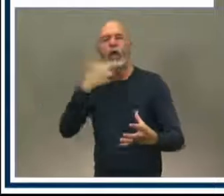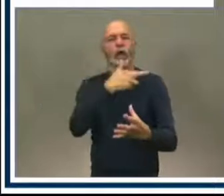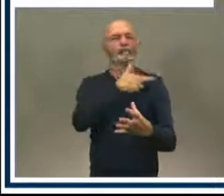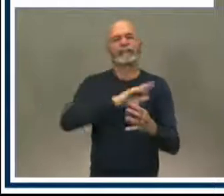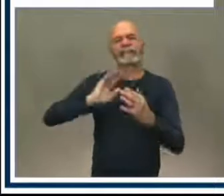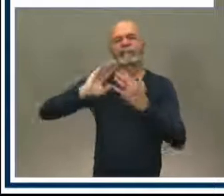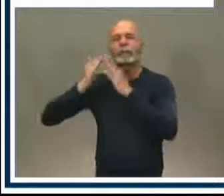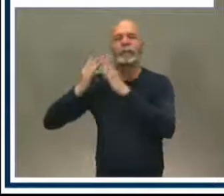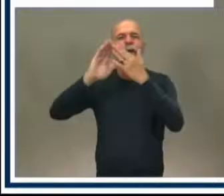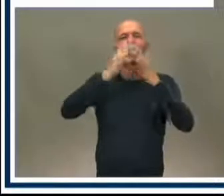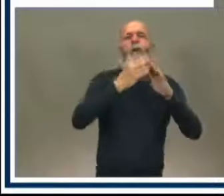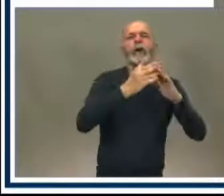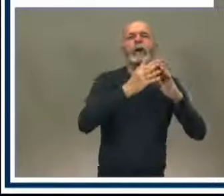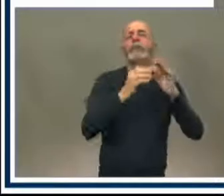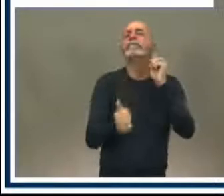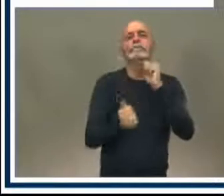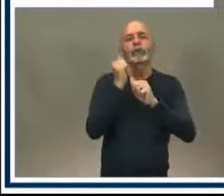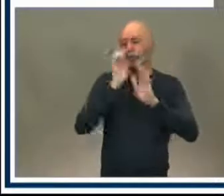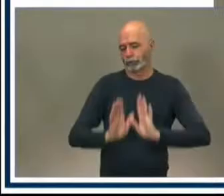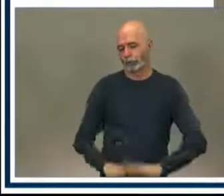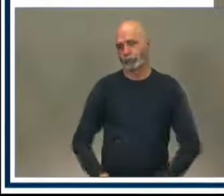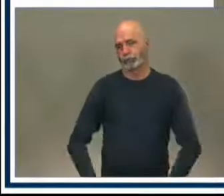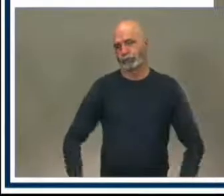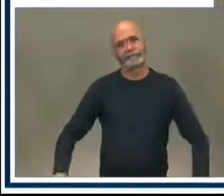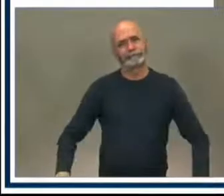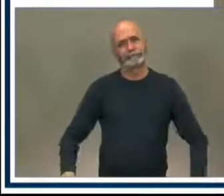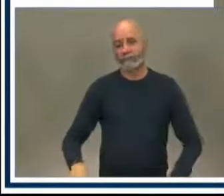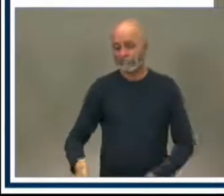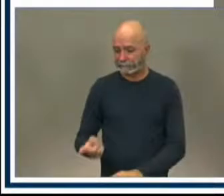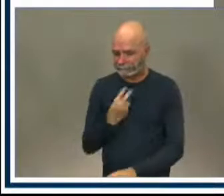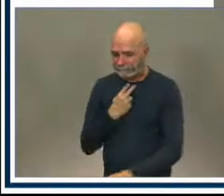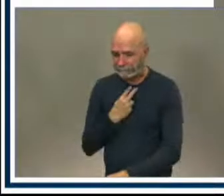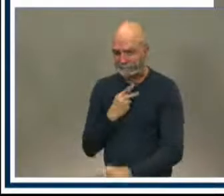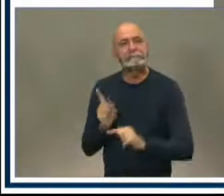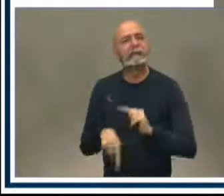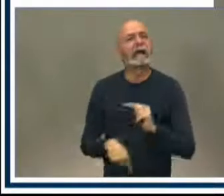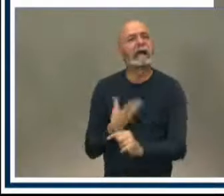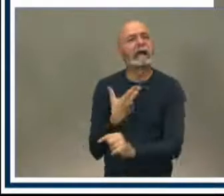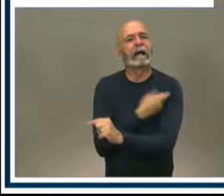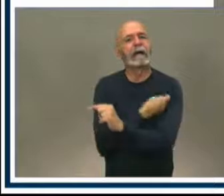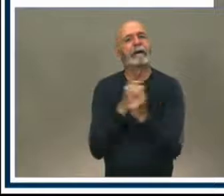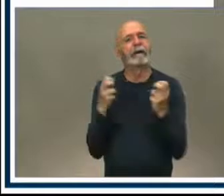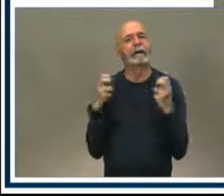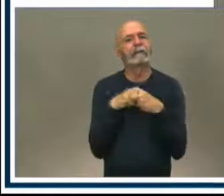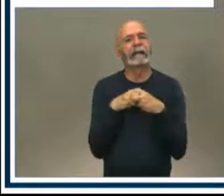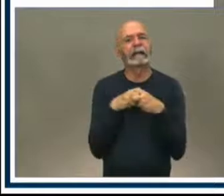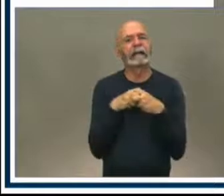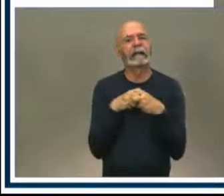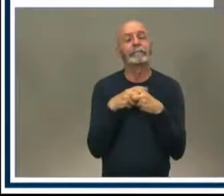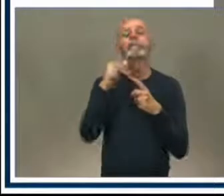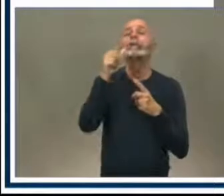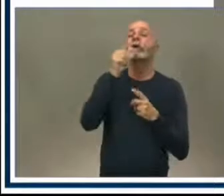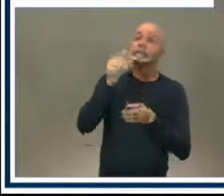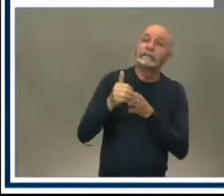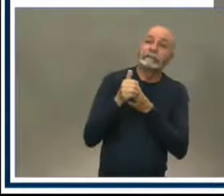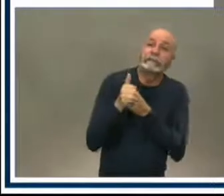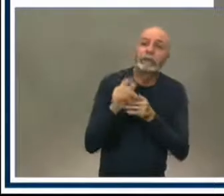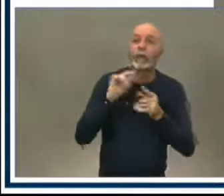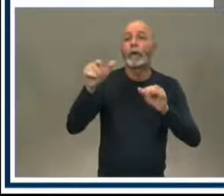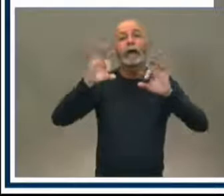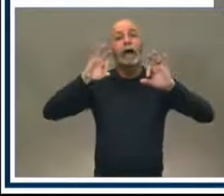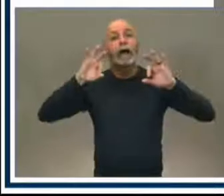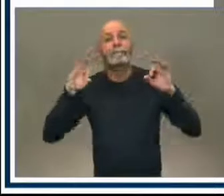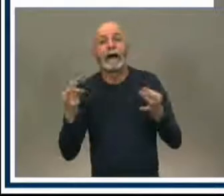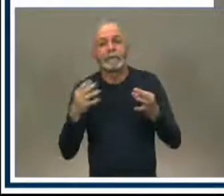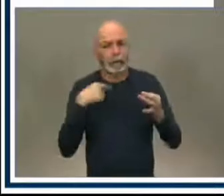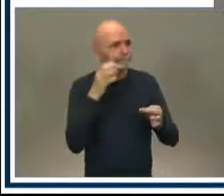mostly children who are not yet able to be vaccinated. And I also want to thank the leaders and families in this community for their work with public health.